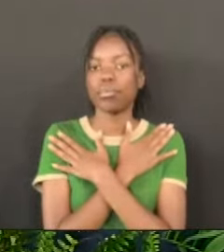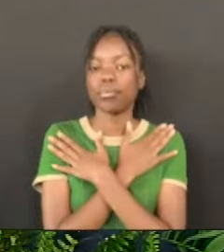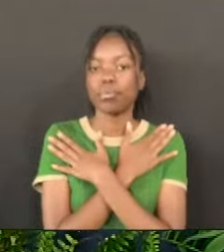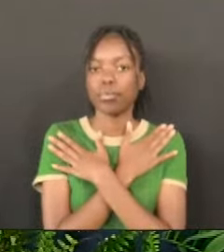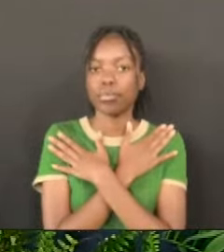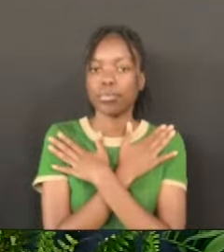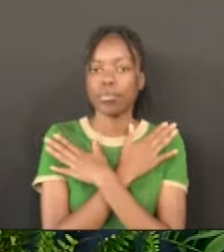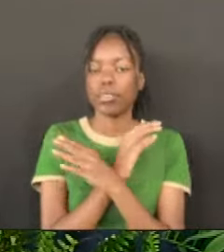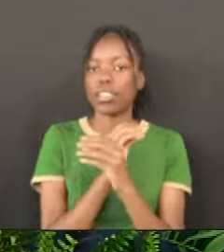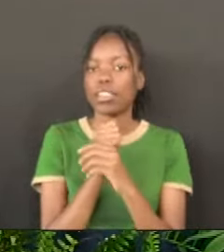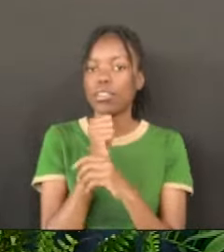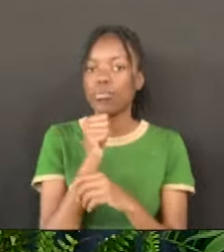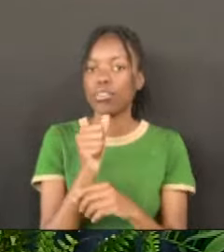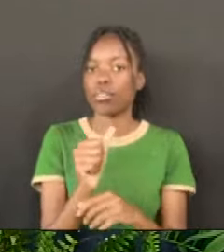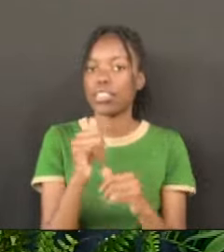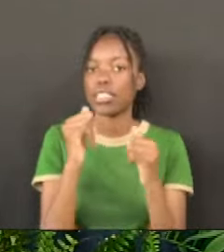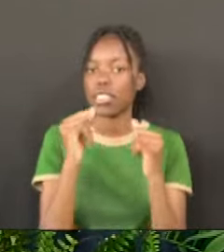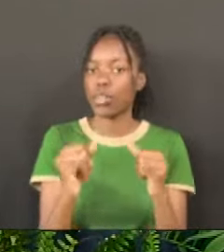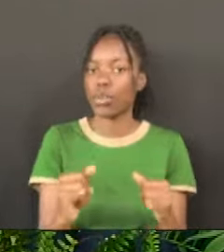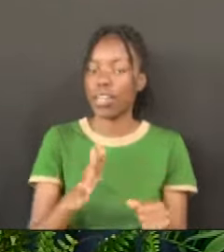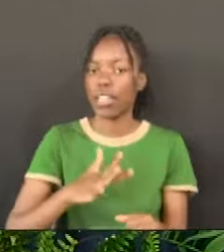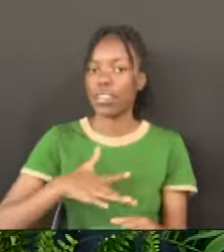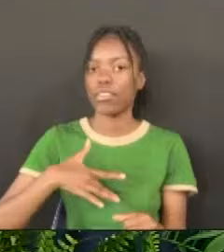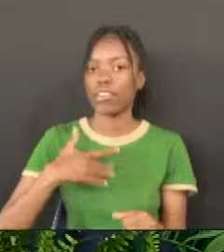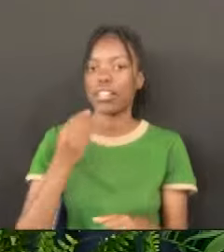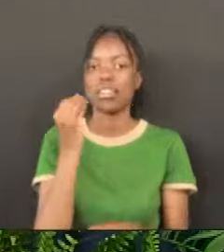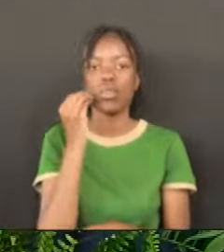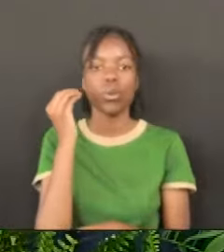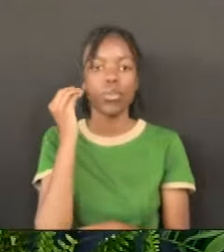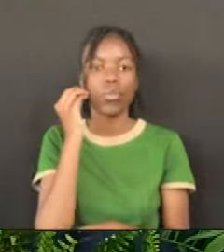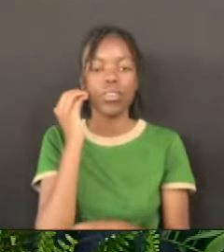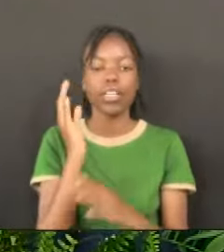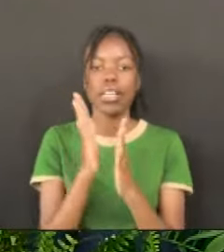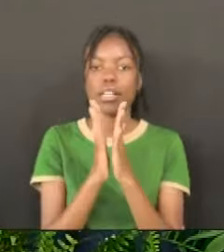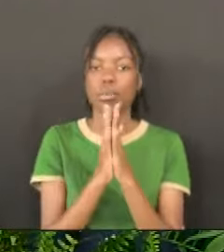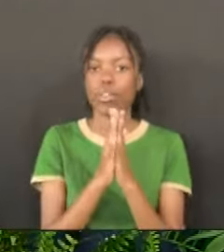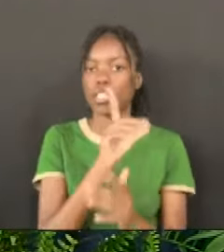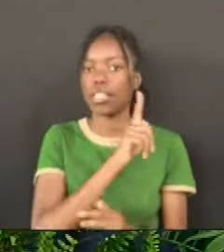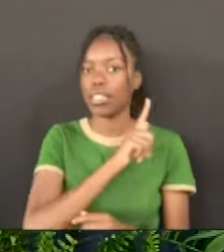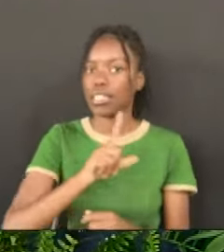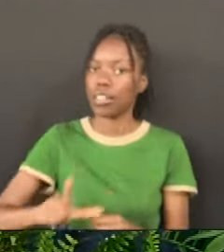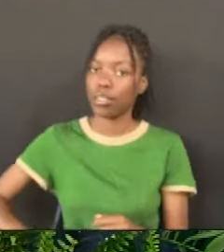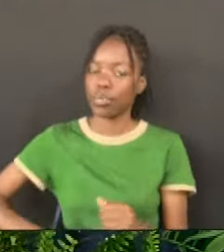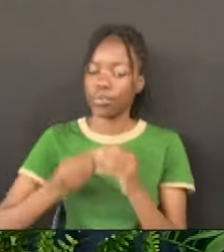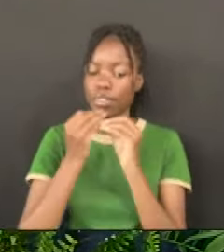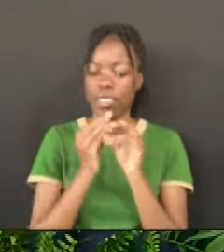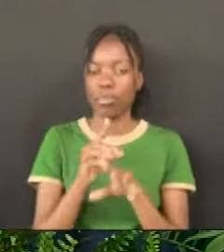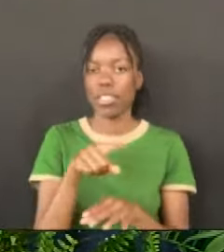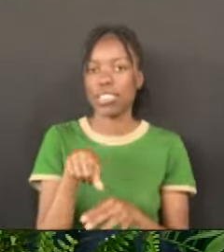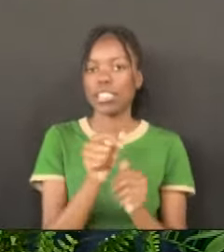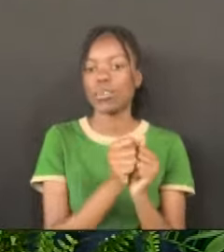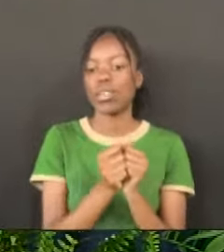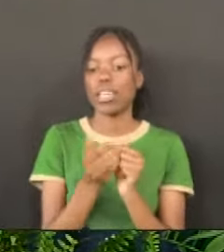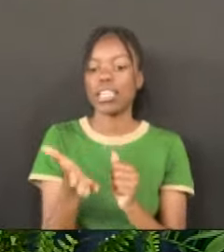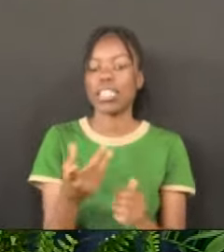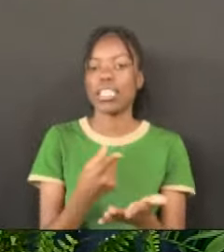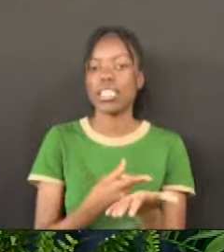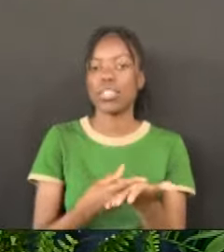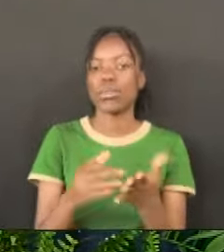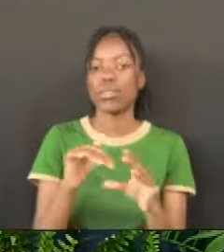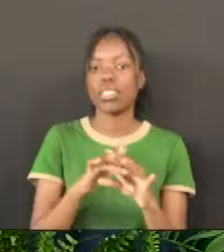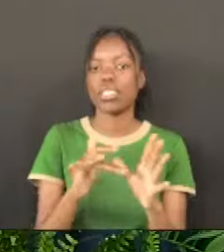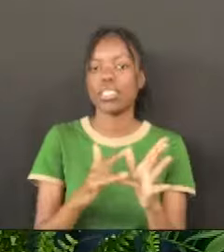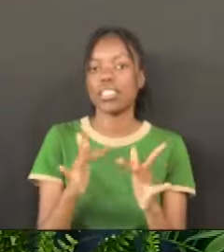not new. I feel at home. And I pray that the Lord will bless us together this week in Jesus'